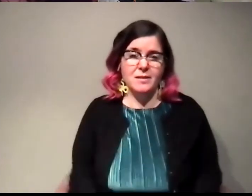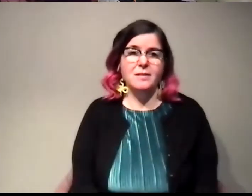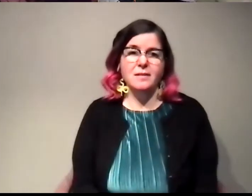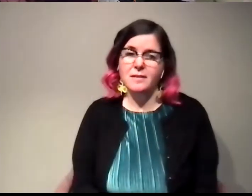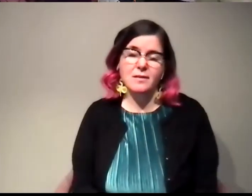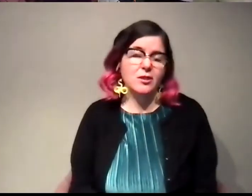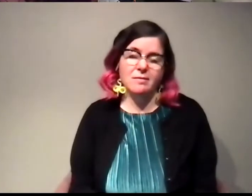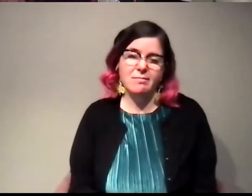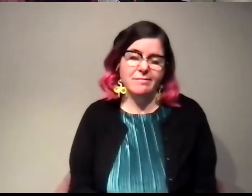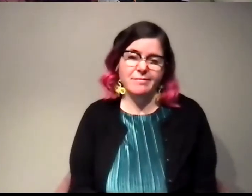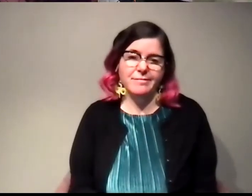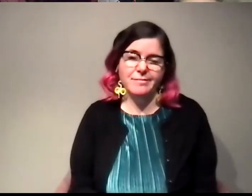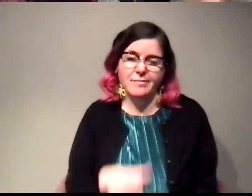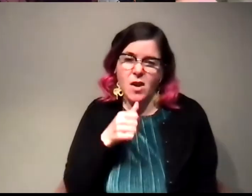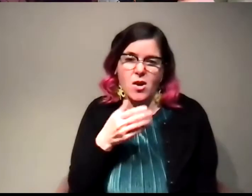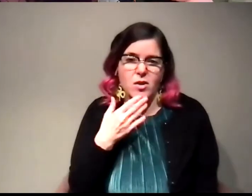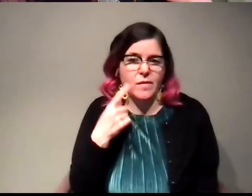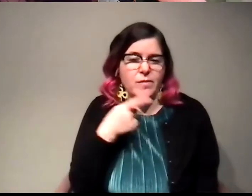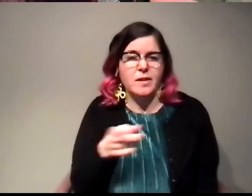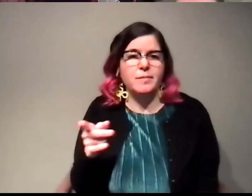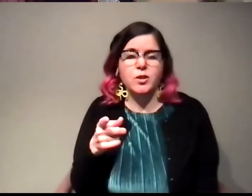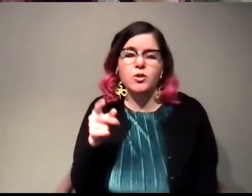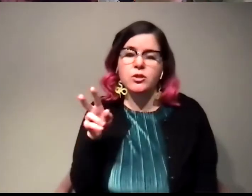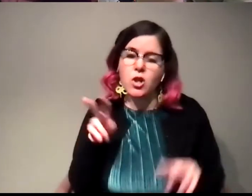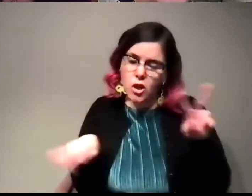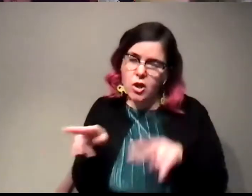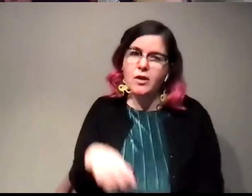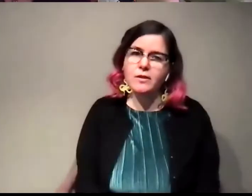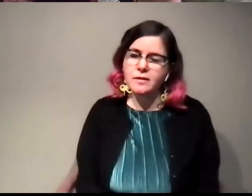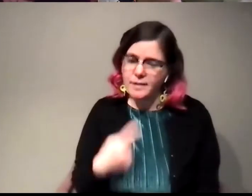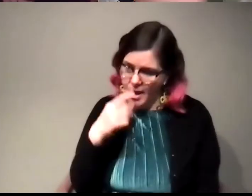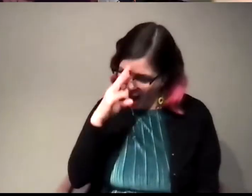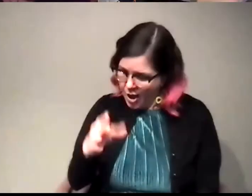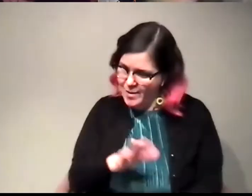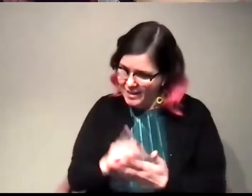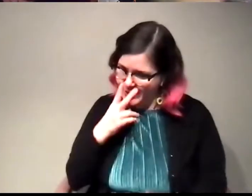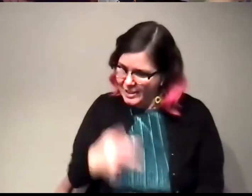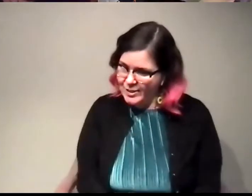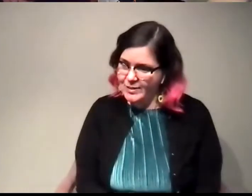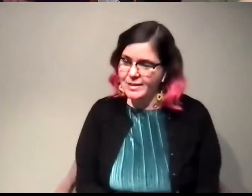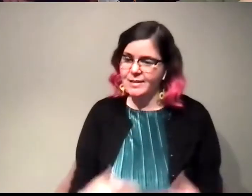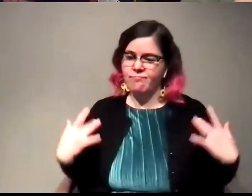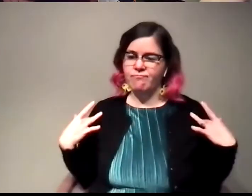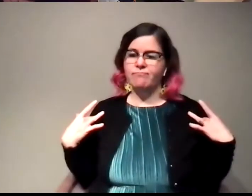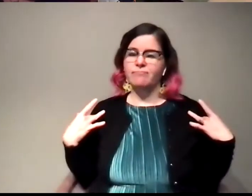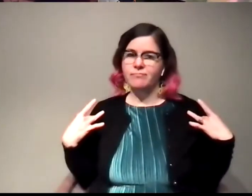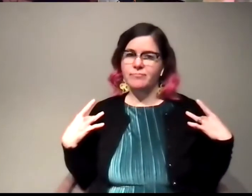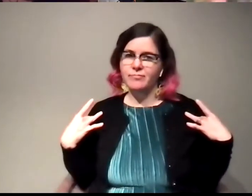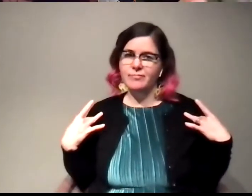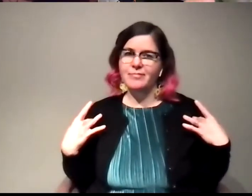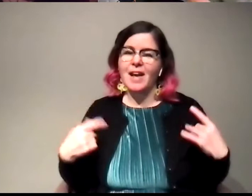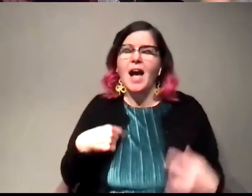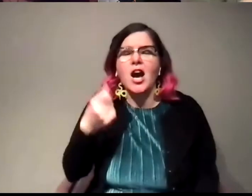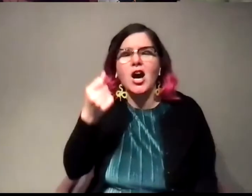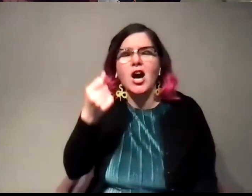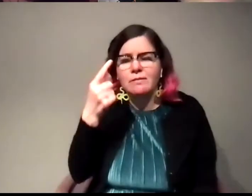really not good for them. So just look at them and say, hello, so nice to see you. And then don't pick them up, as much as I understand that you